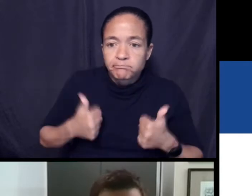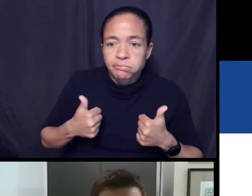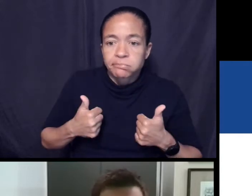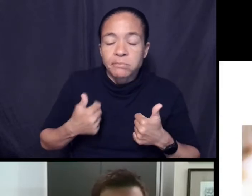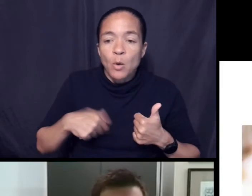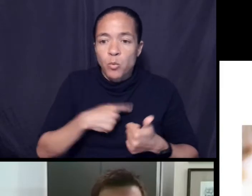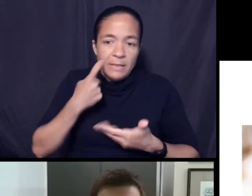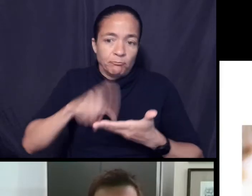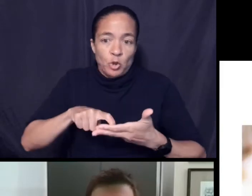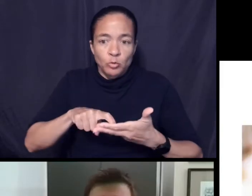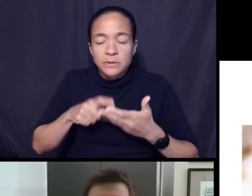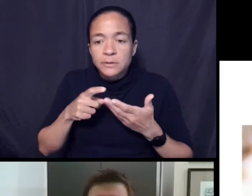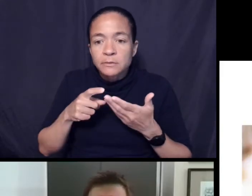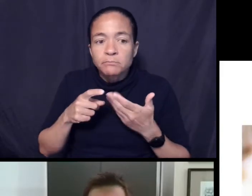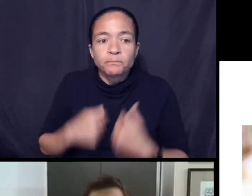in children.